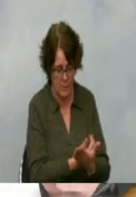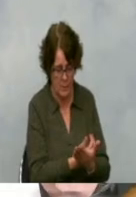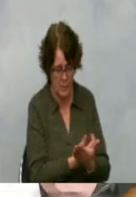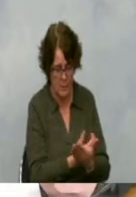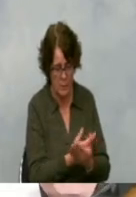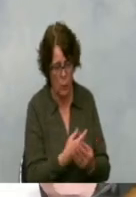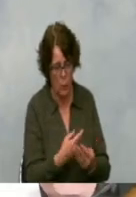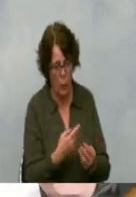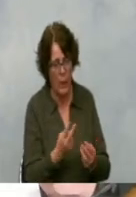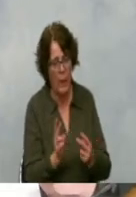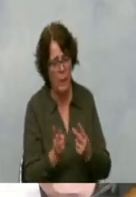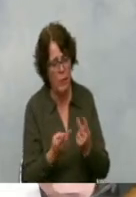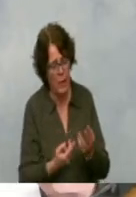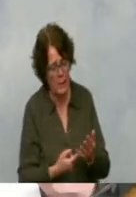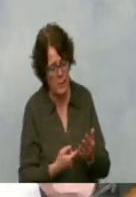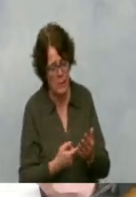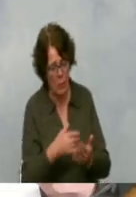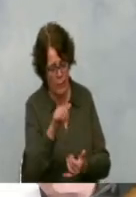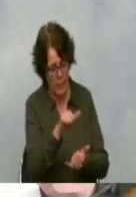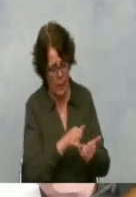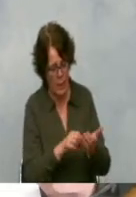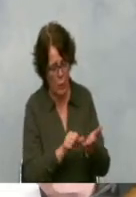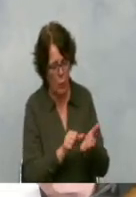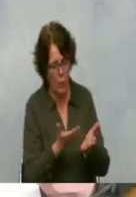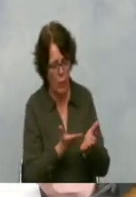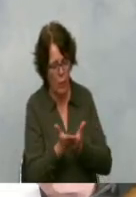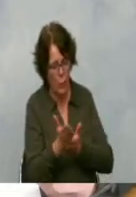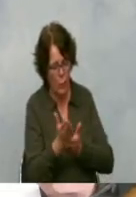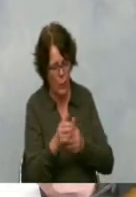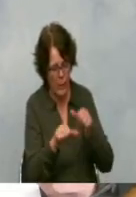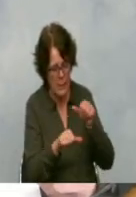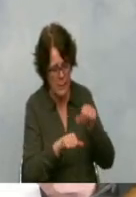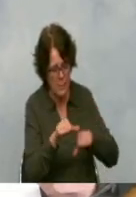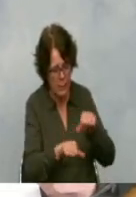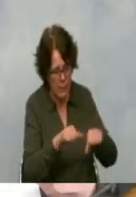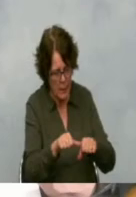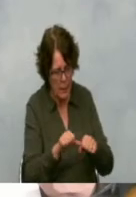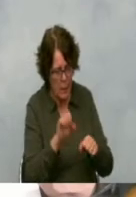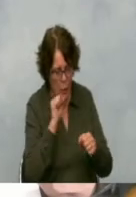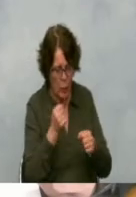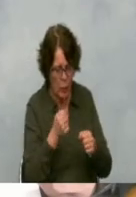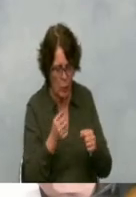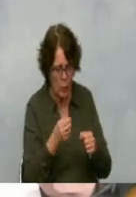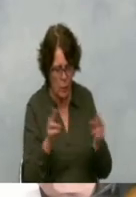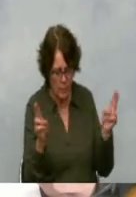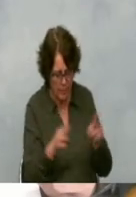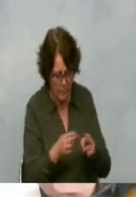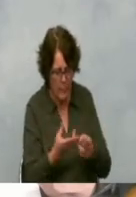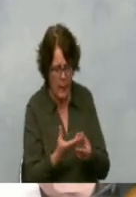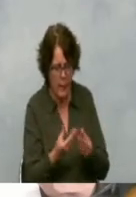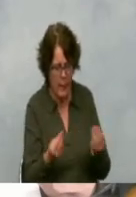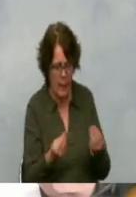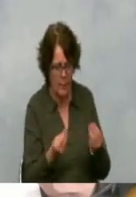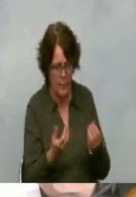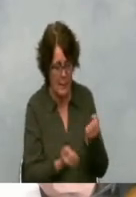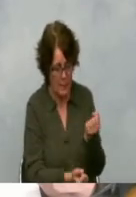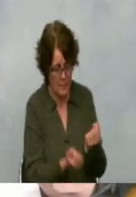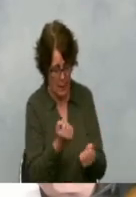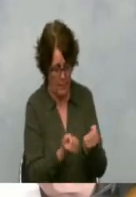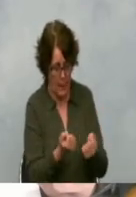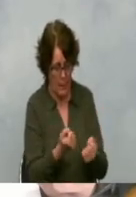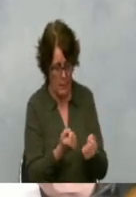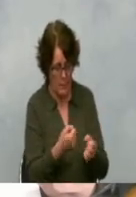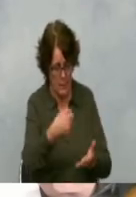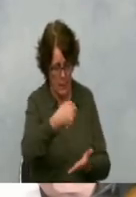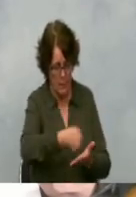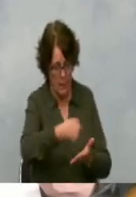the paper goes through these measures, which could eliminate that budget gap and take us to a balanced budget position